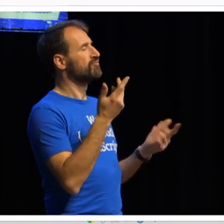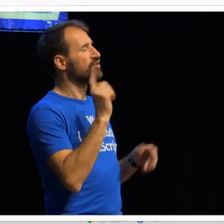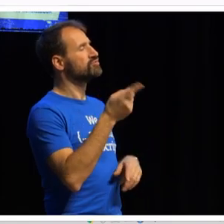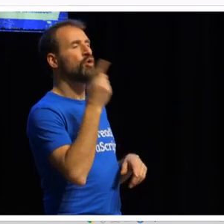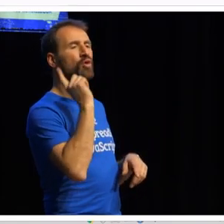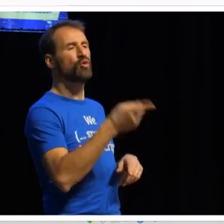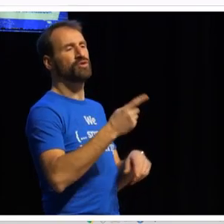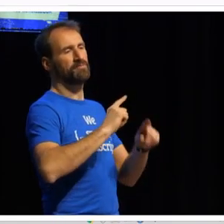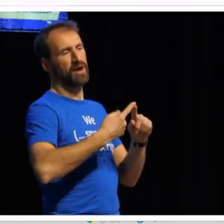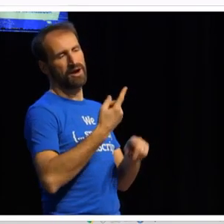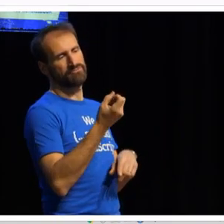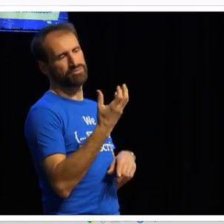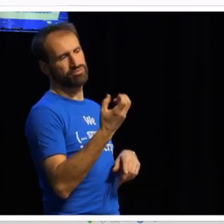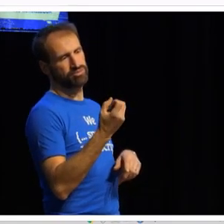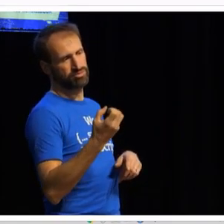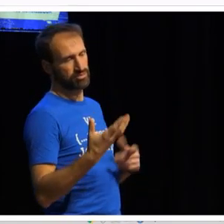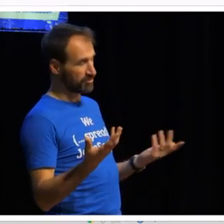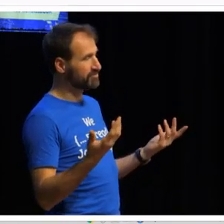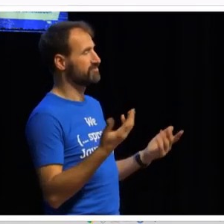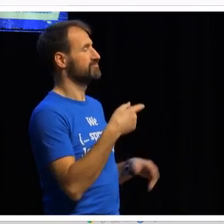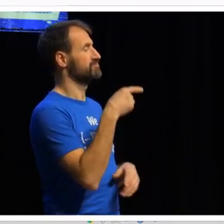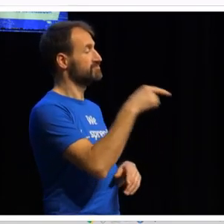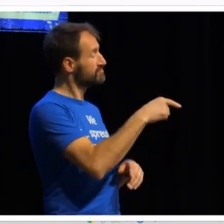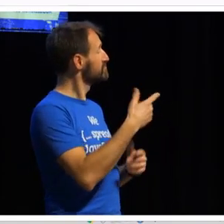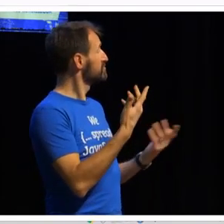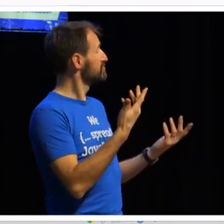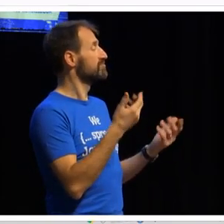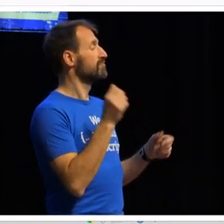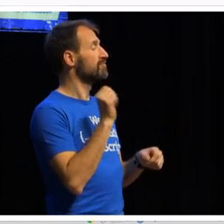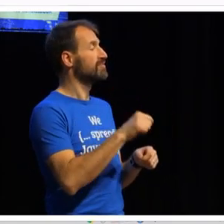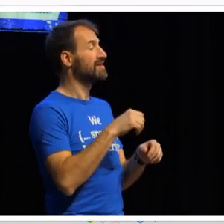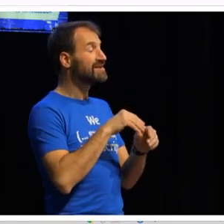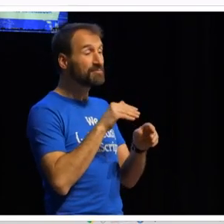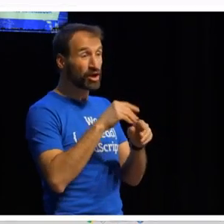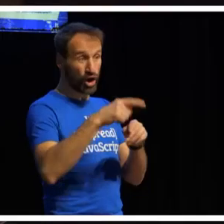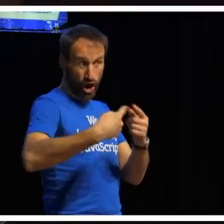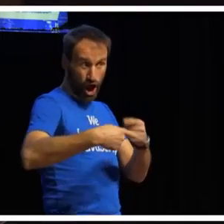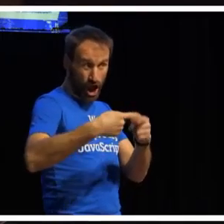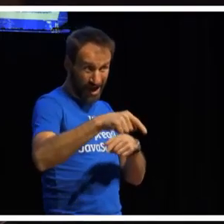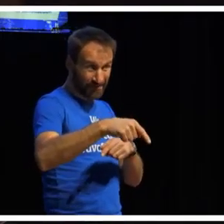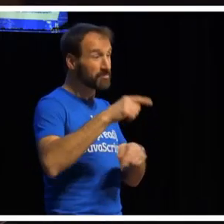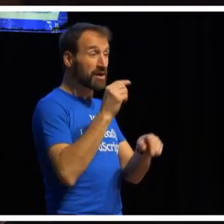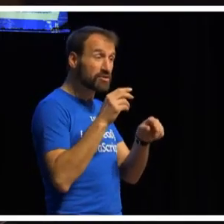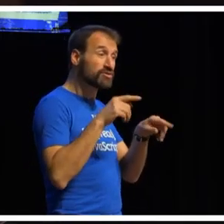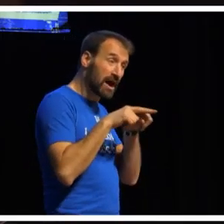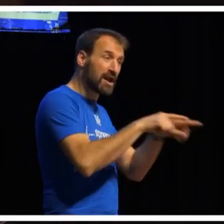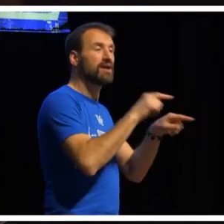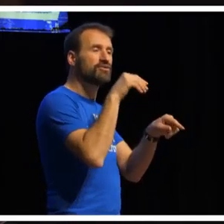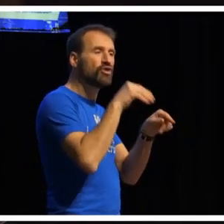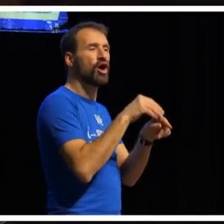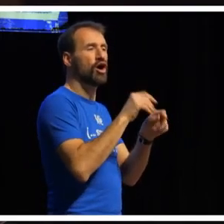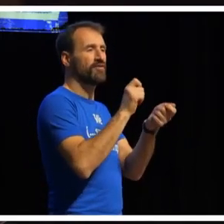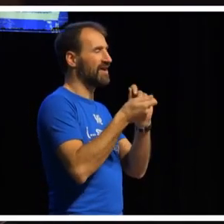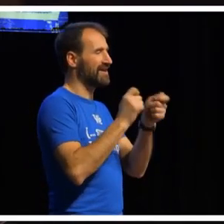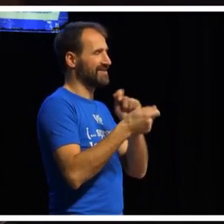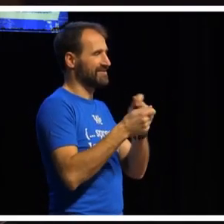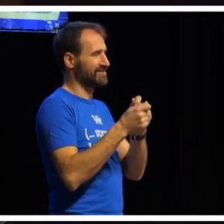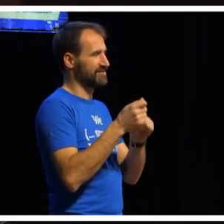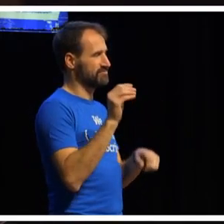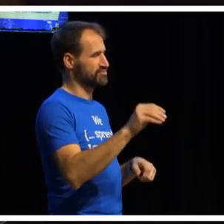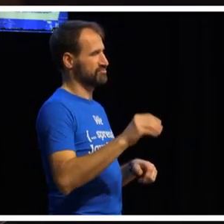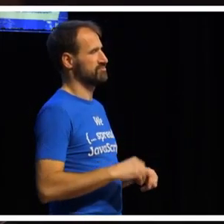So even though it's doing this now, we can still go into here and we can actually change the function while it's running, and maybe we want to light the other LED up